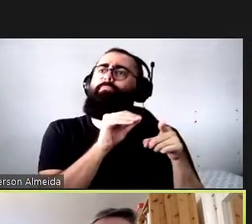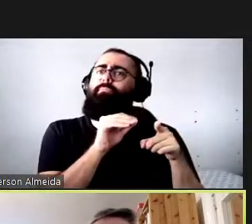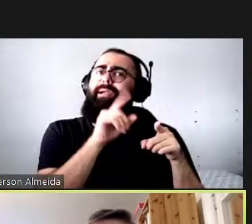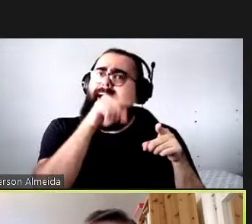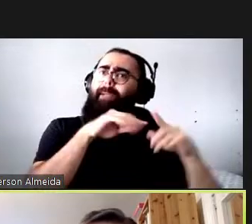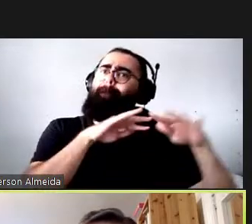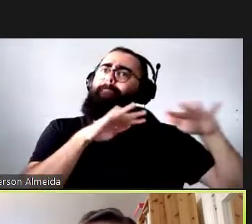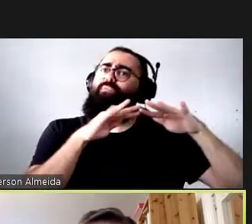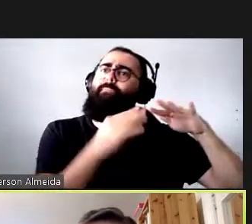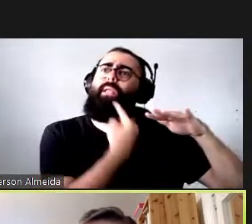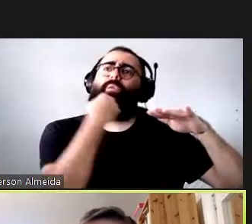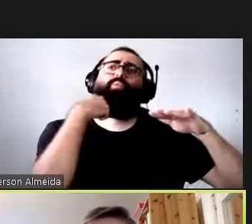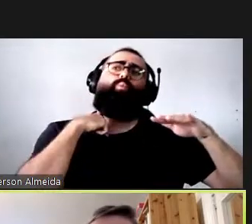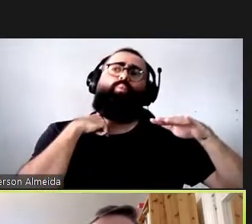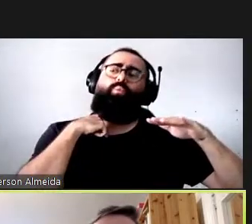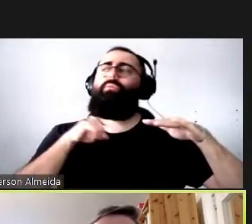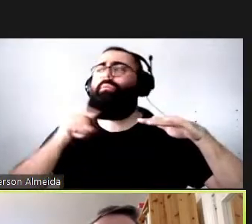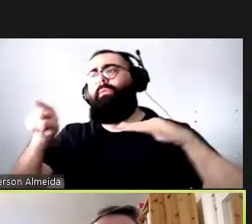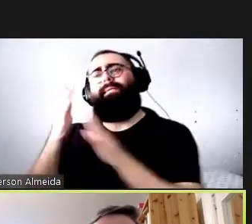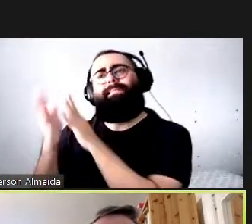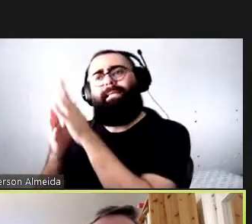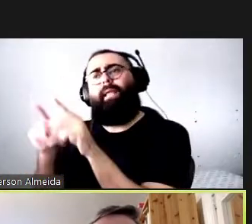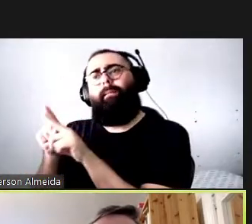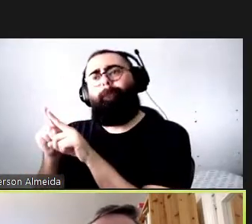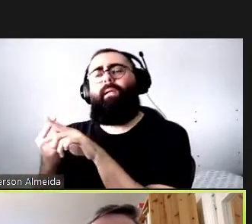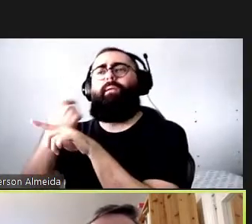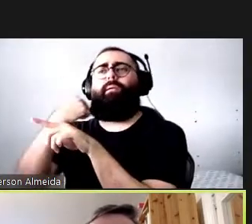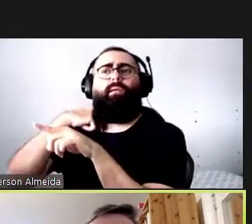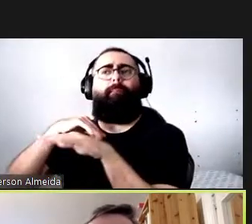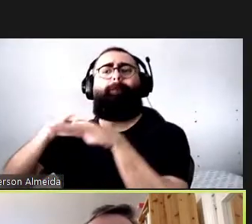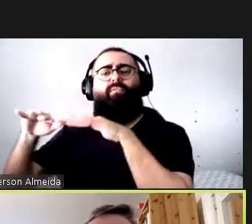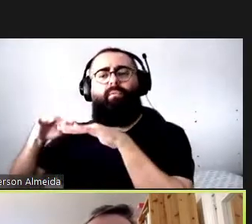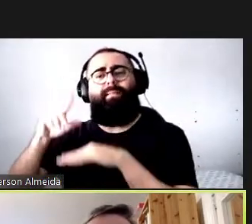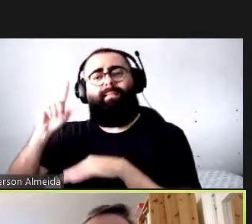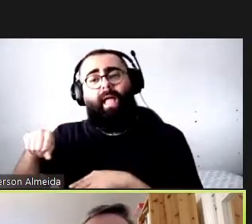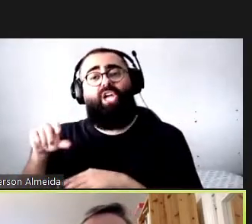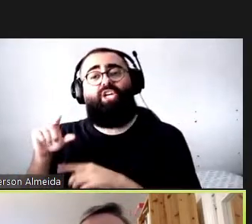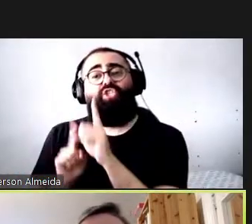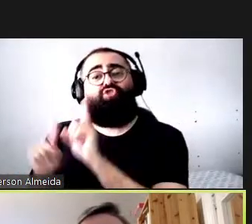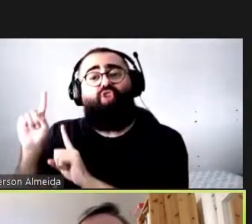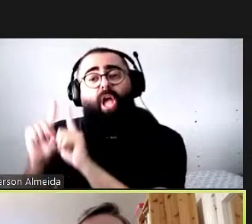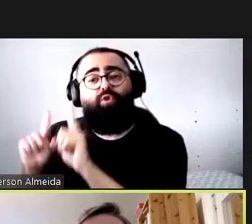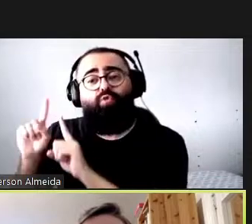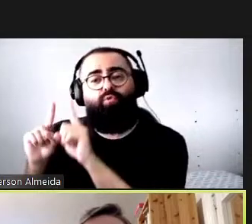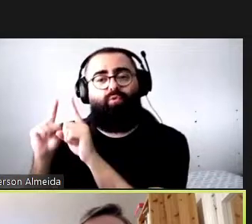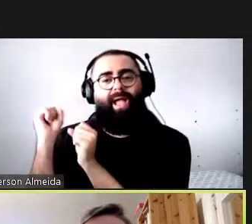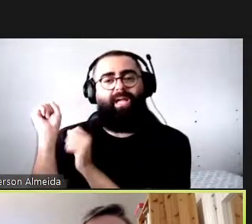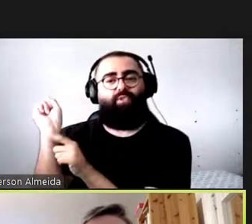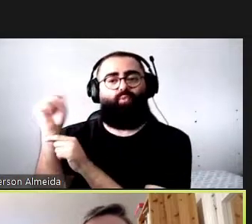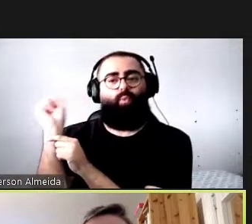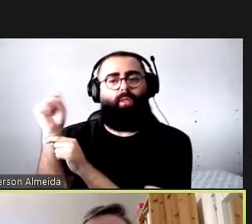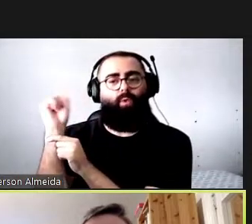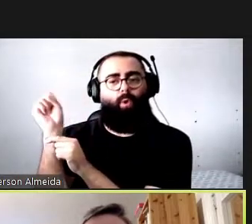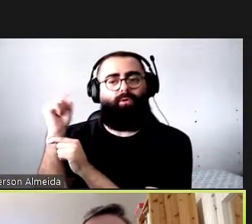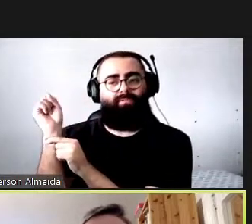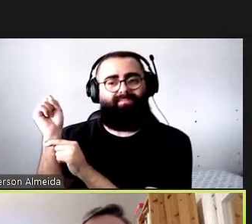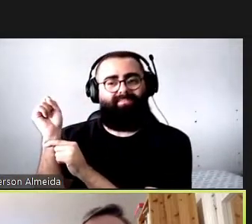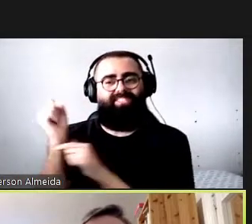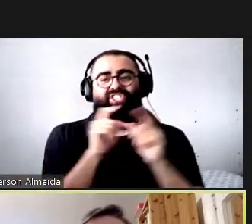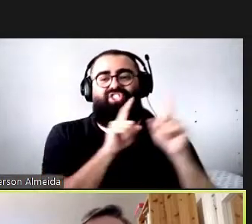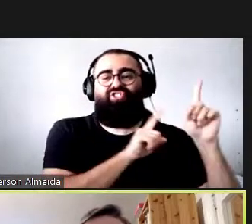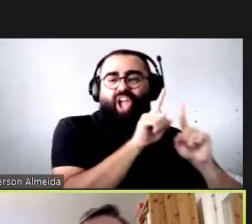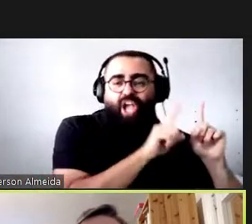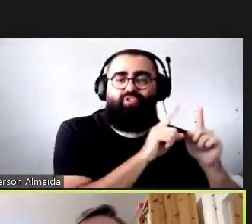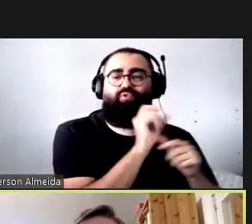perception are articulatory gestures, then you can have articulatory gestures